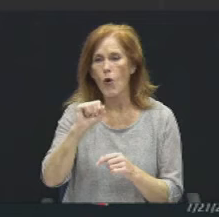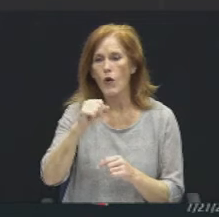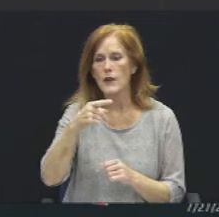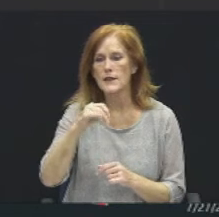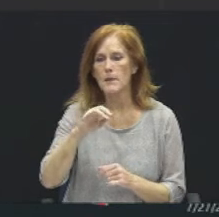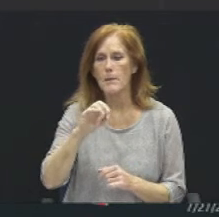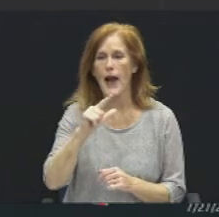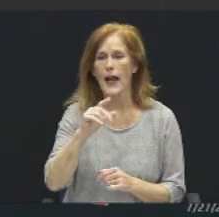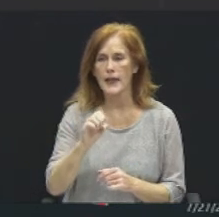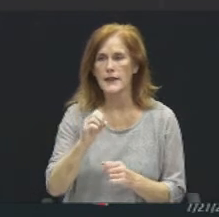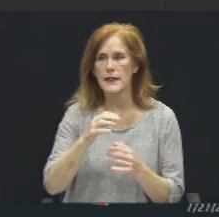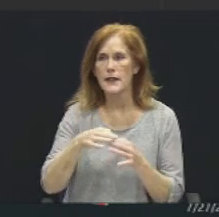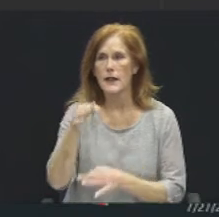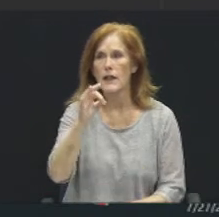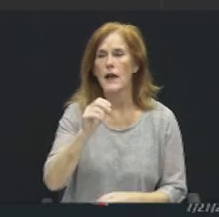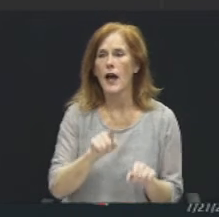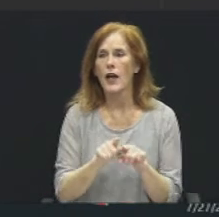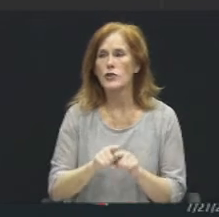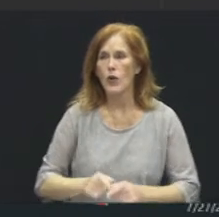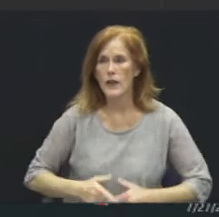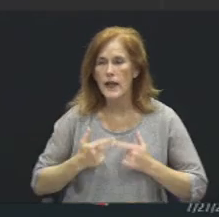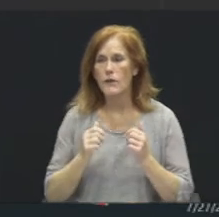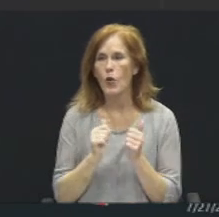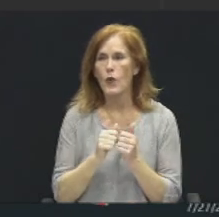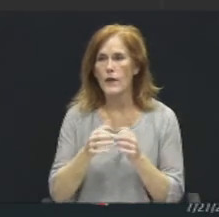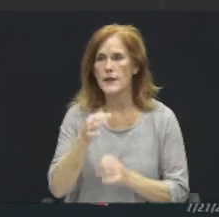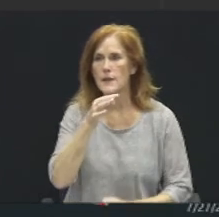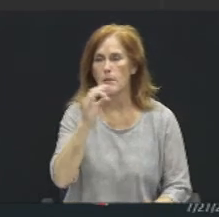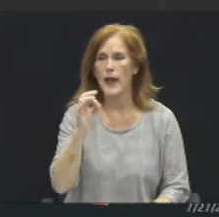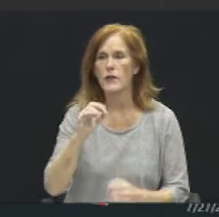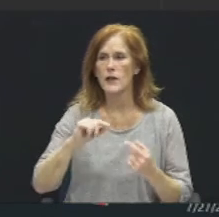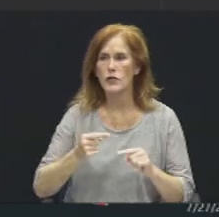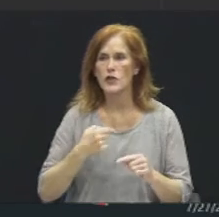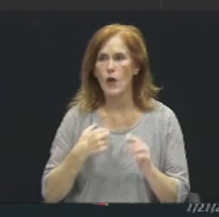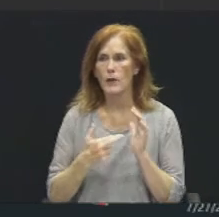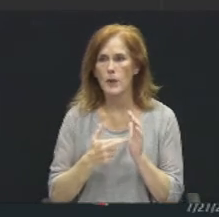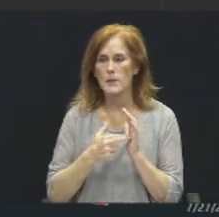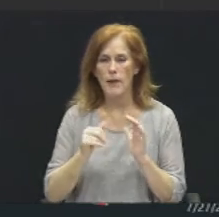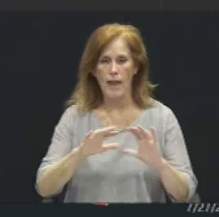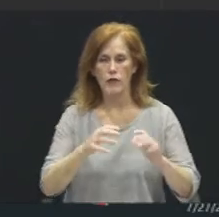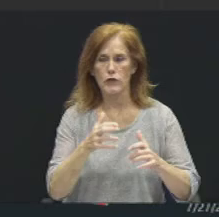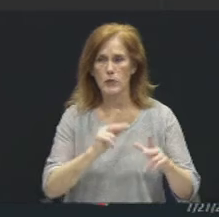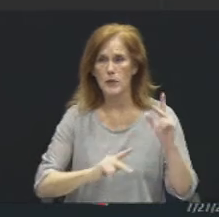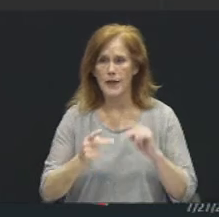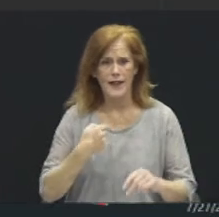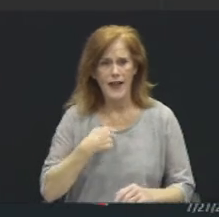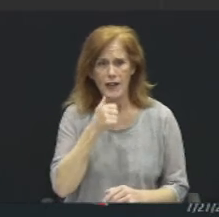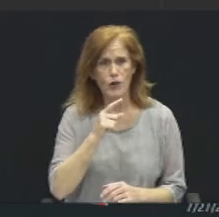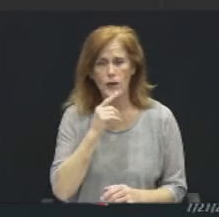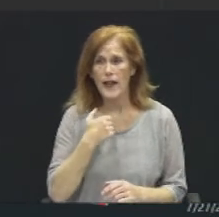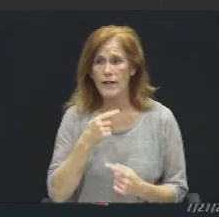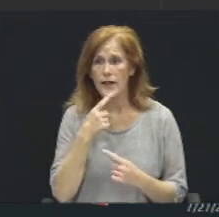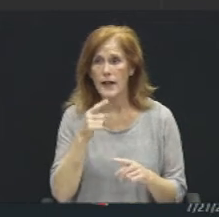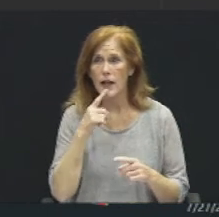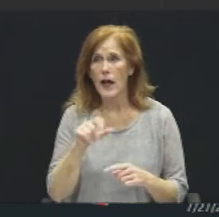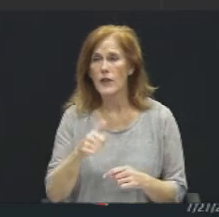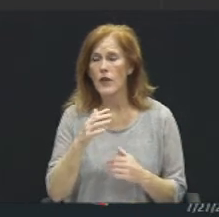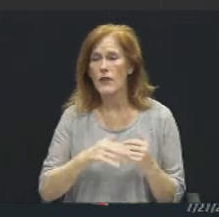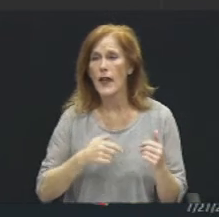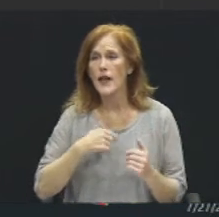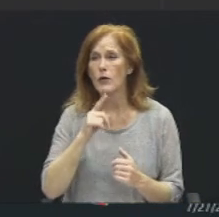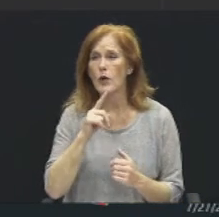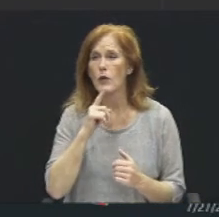And I also live with a spinal cord injury and like to represent that population. I don't really have any announcements other than I really,